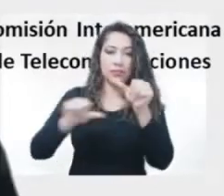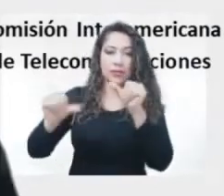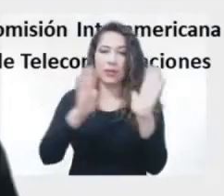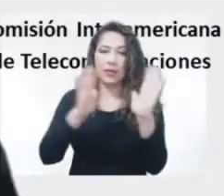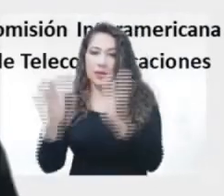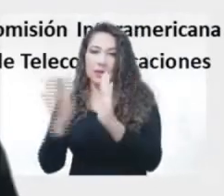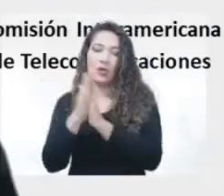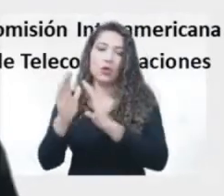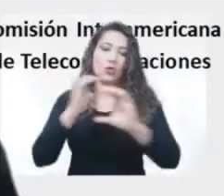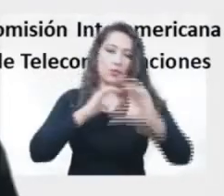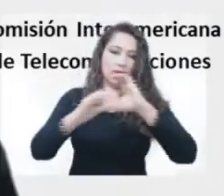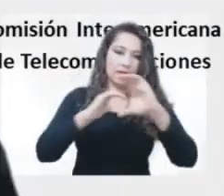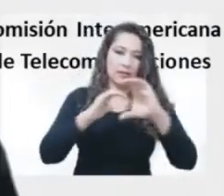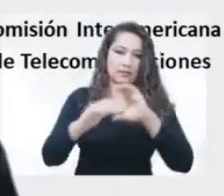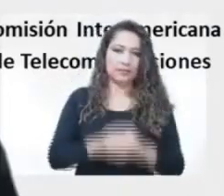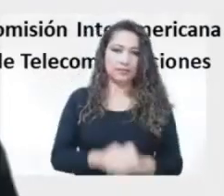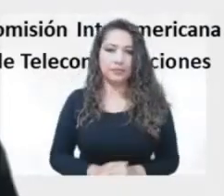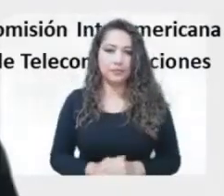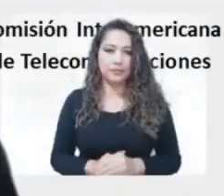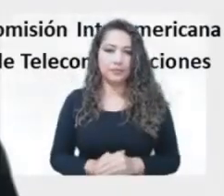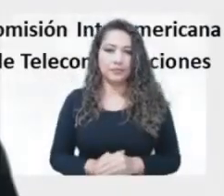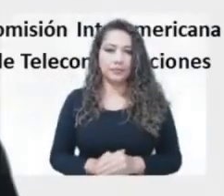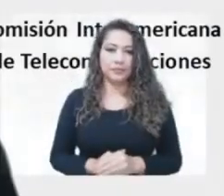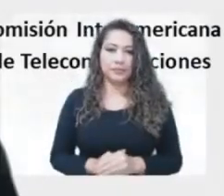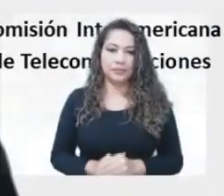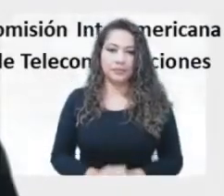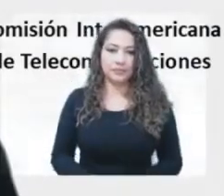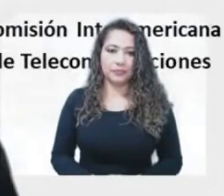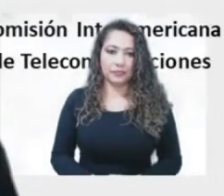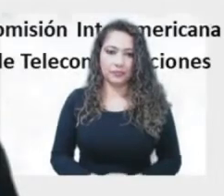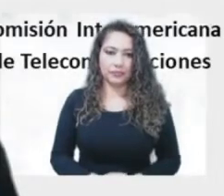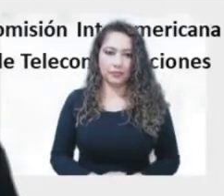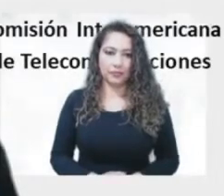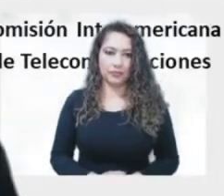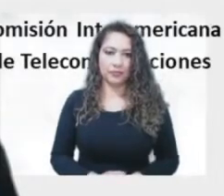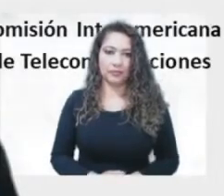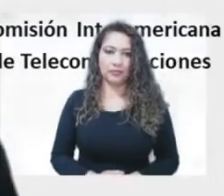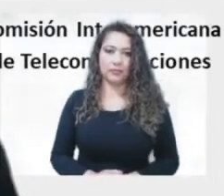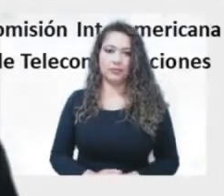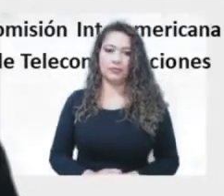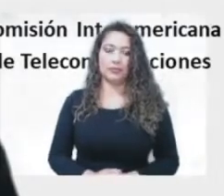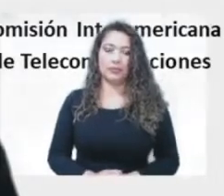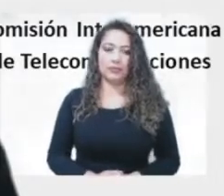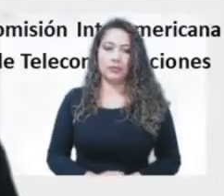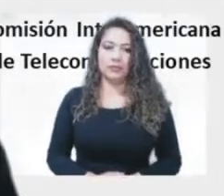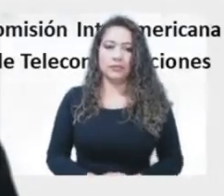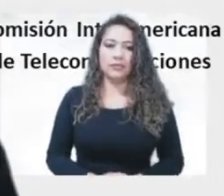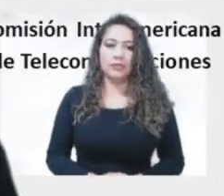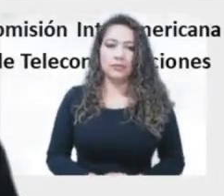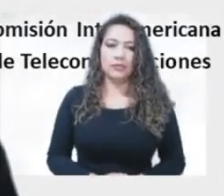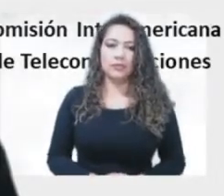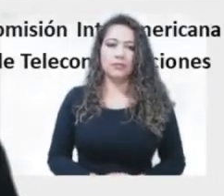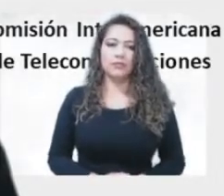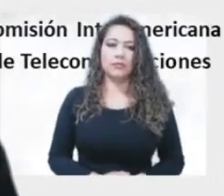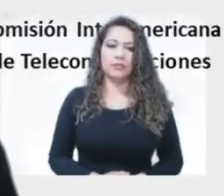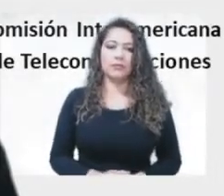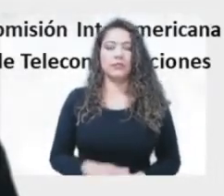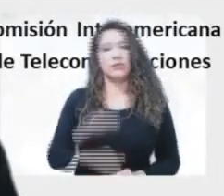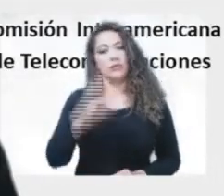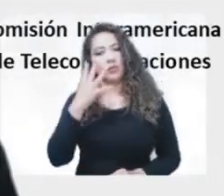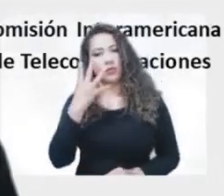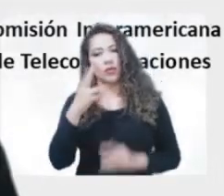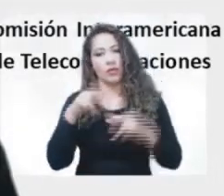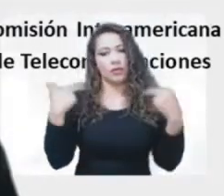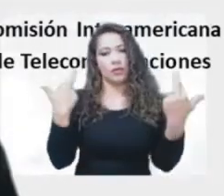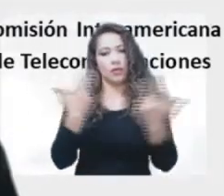WTC in 2 years. So in that sense, we have carried out 4 virtual meetings successfully, moving forward